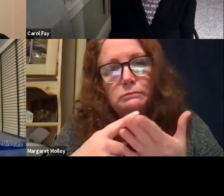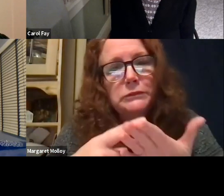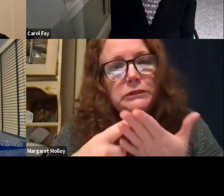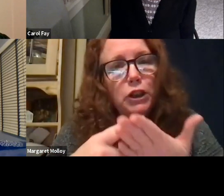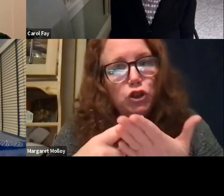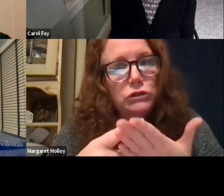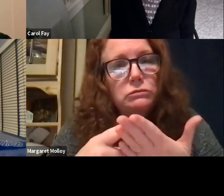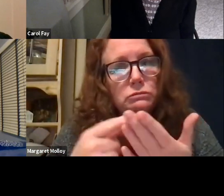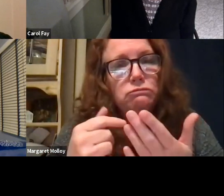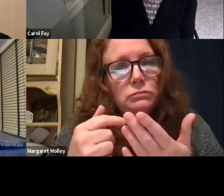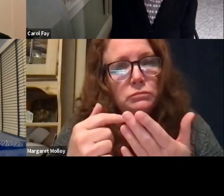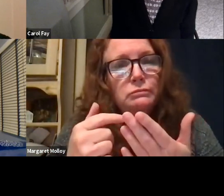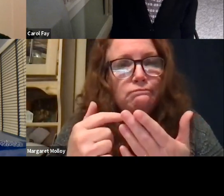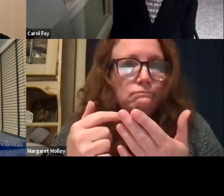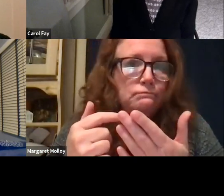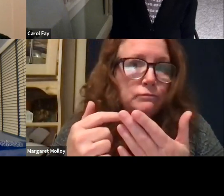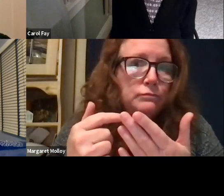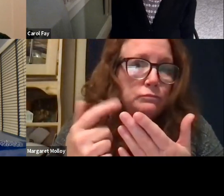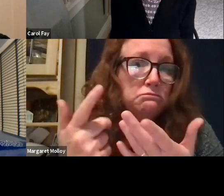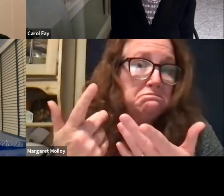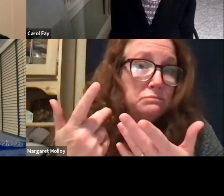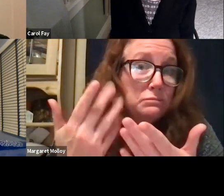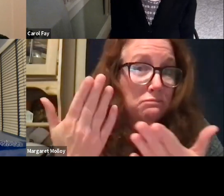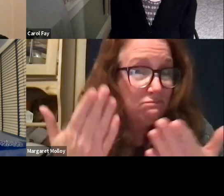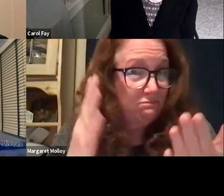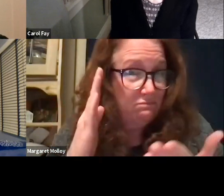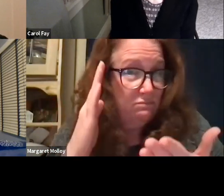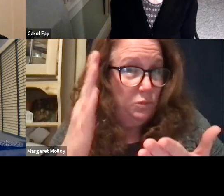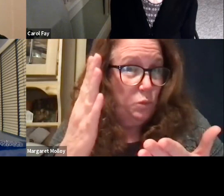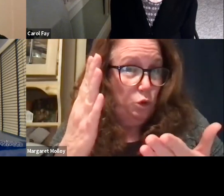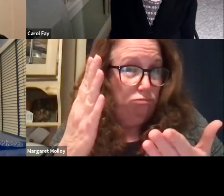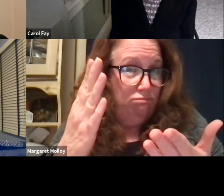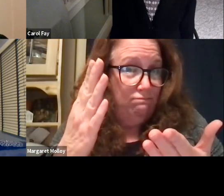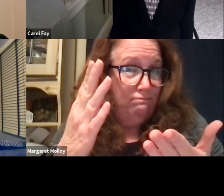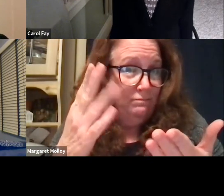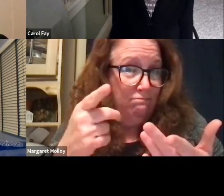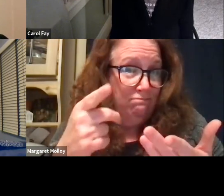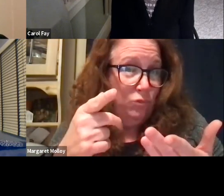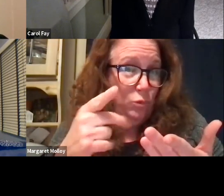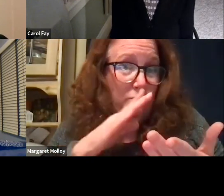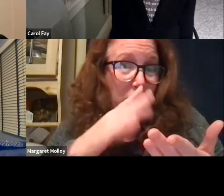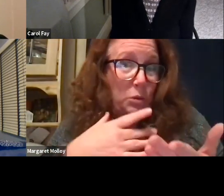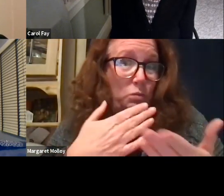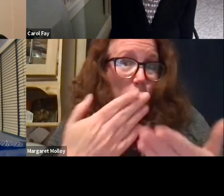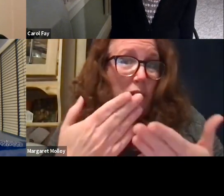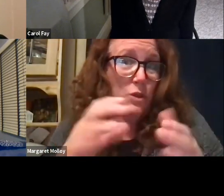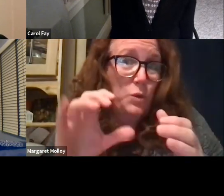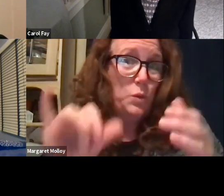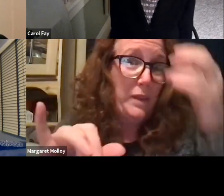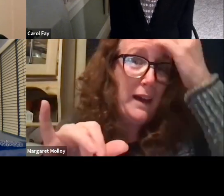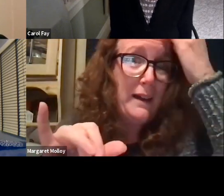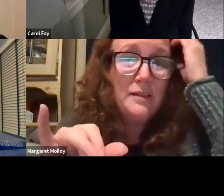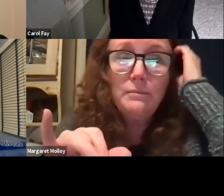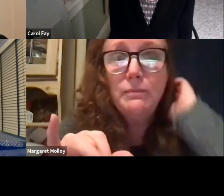you where they could discuss their situations and get some tips from you. Is that something that would be something